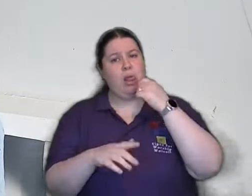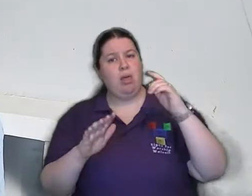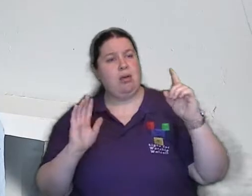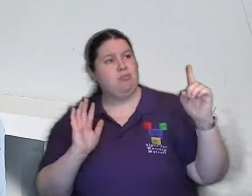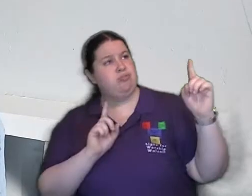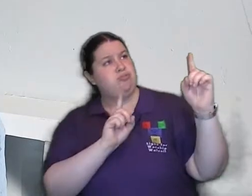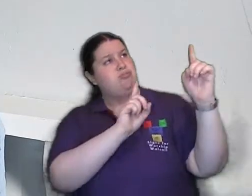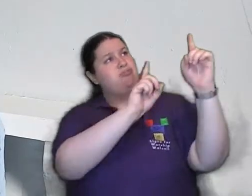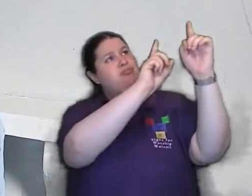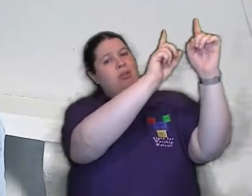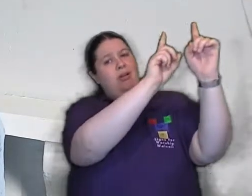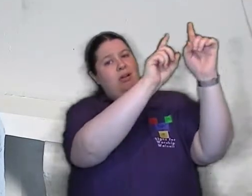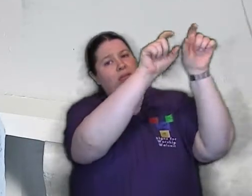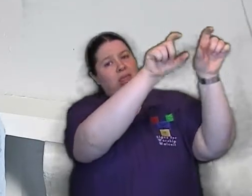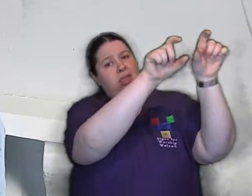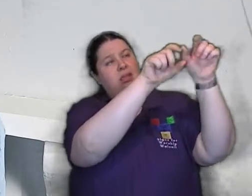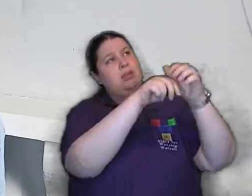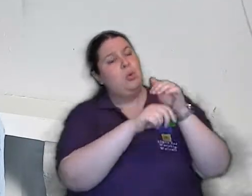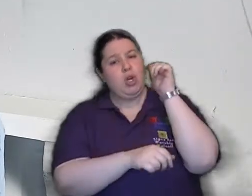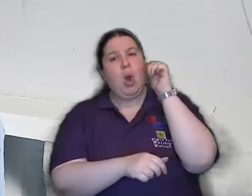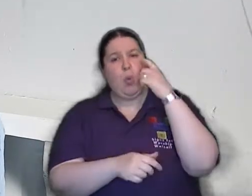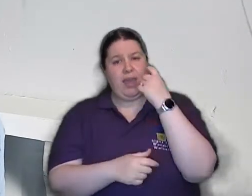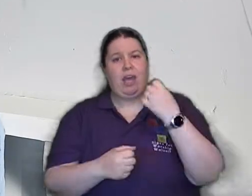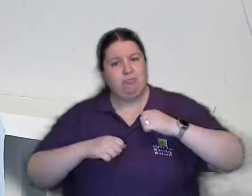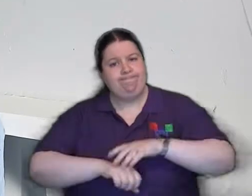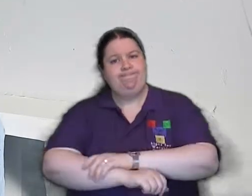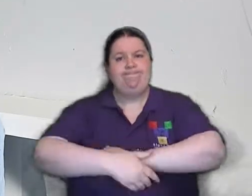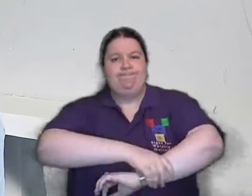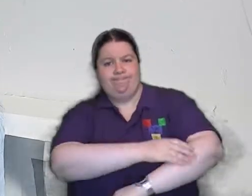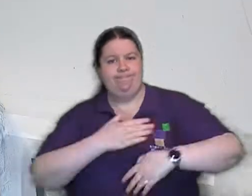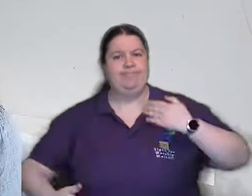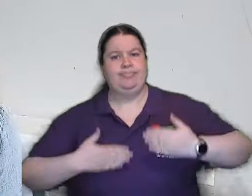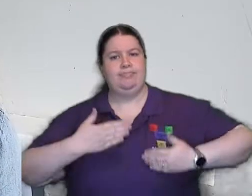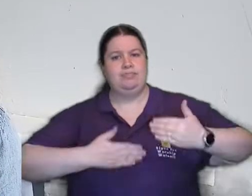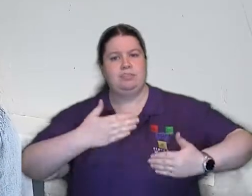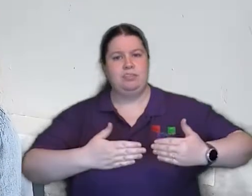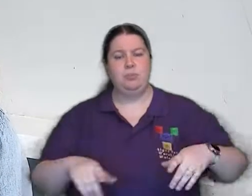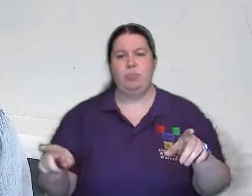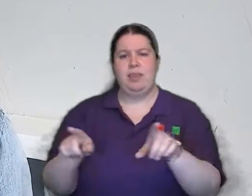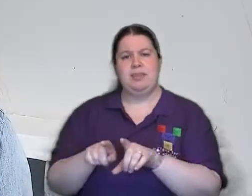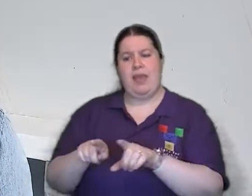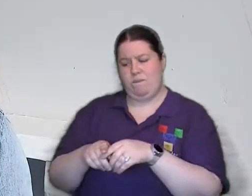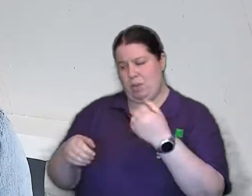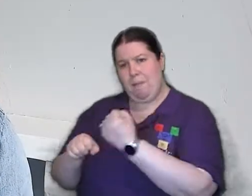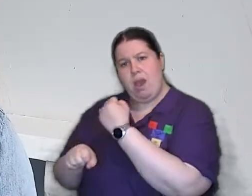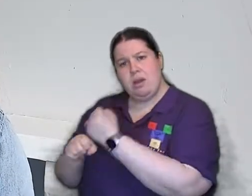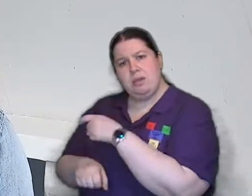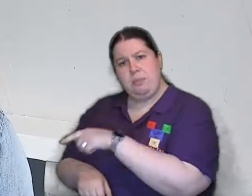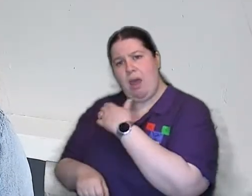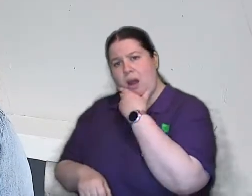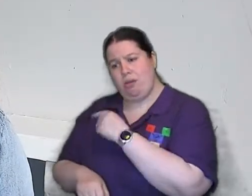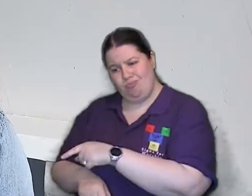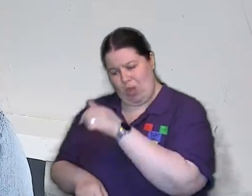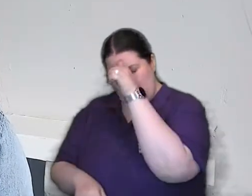being reunited with him in the fullness of heaven, we can endure. Just as the miners put their confidence in